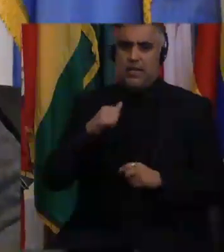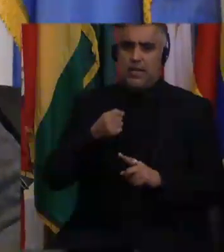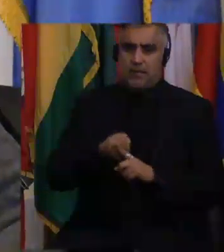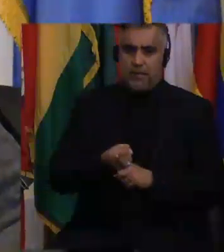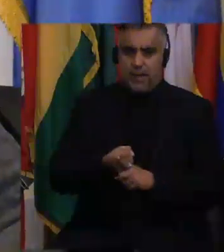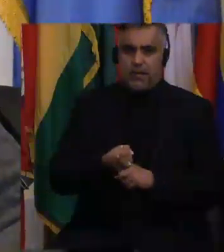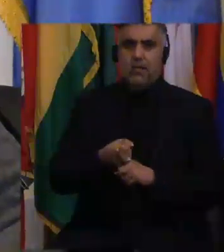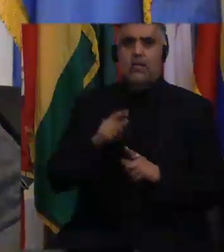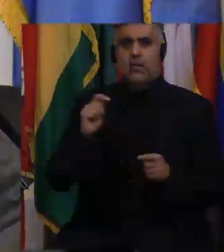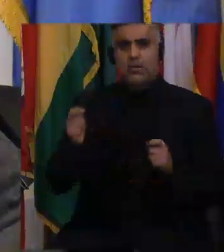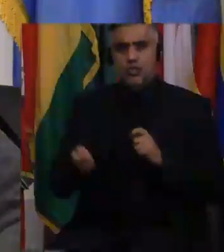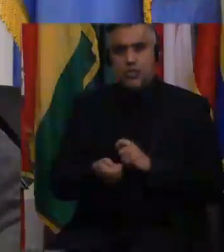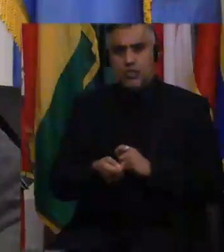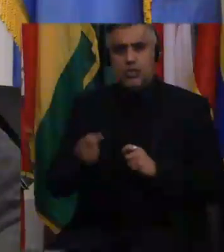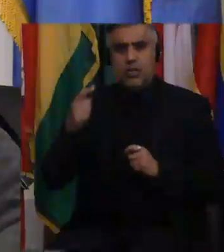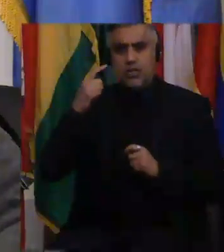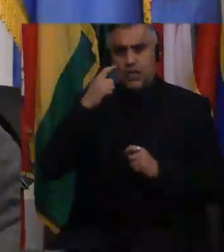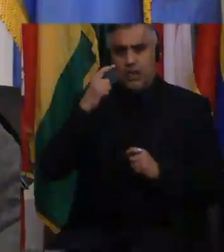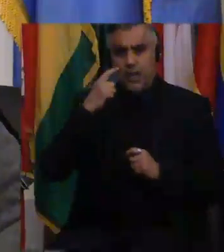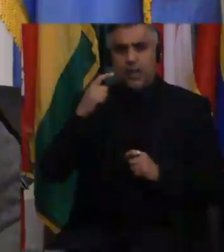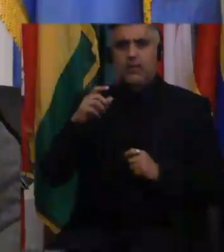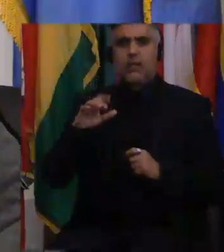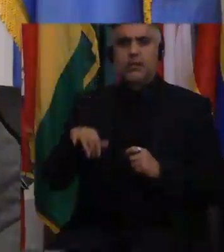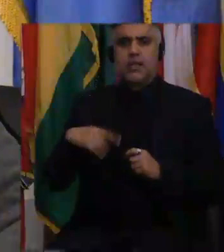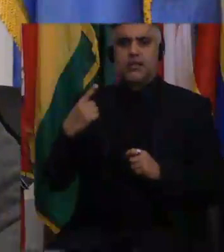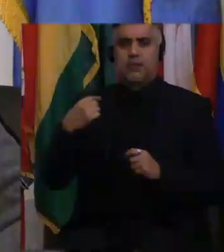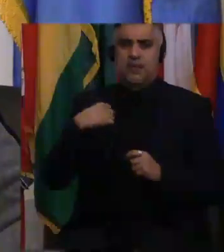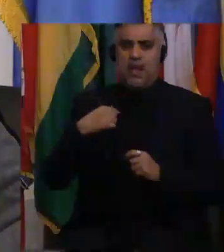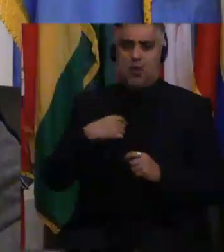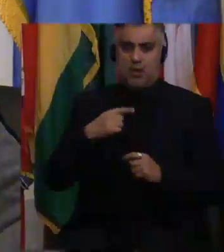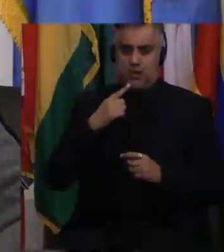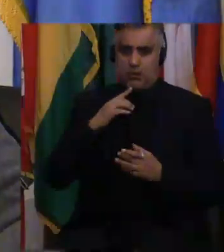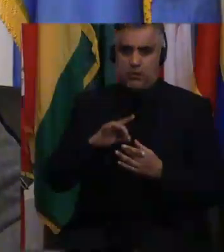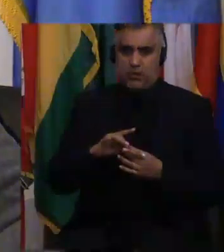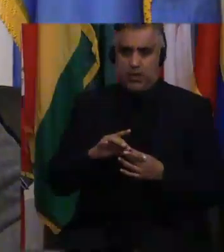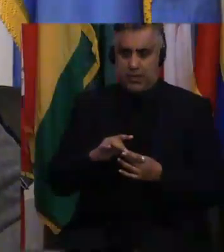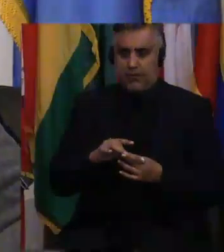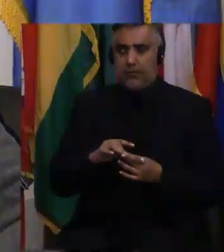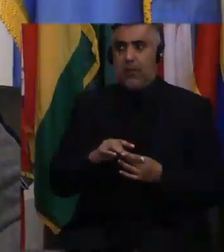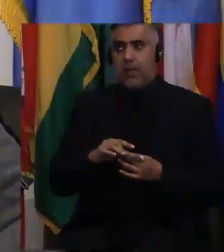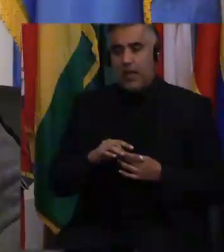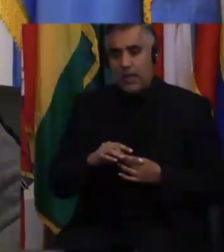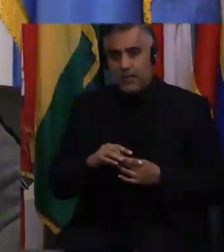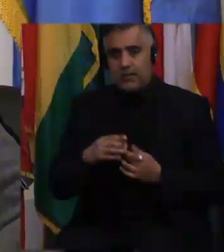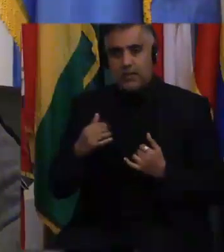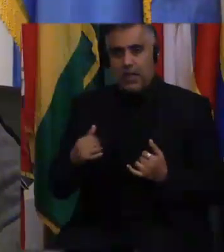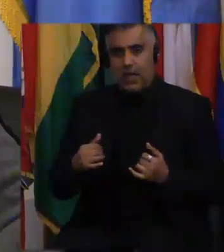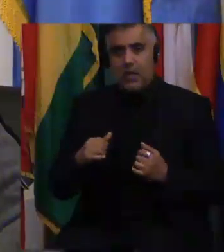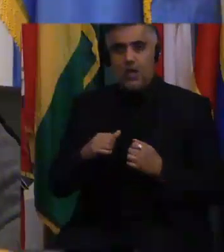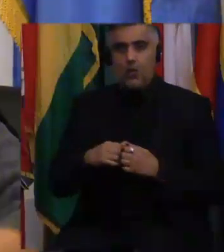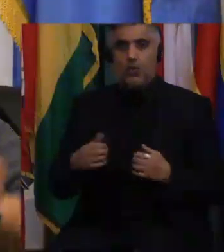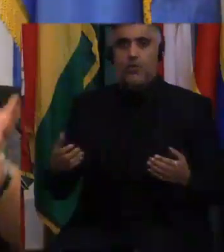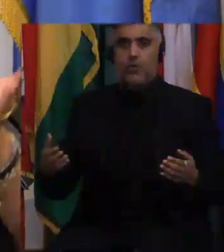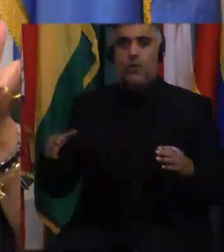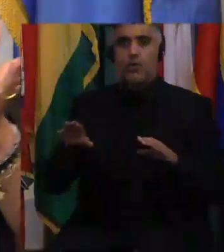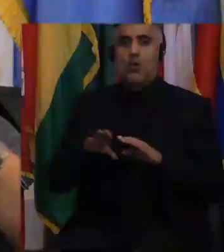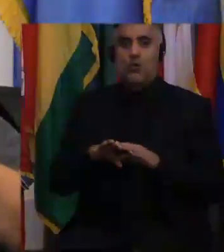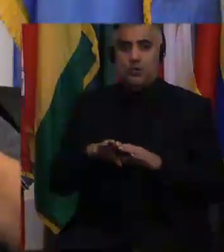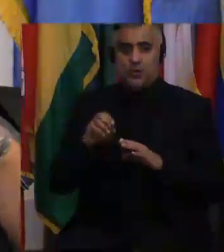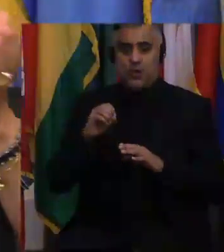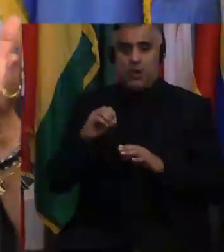impact in changing the minds. That is something I wanted to say. And with regards to the closing of